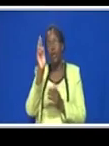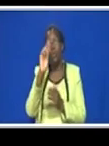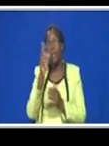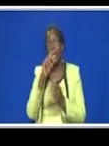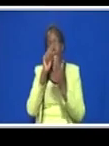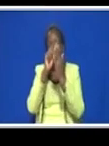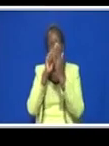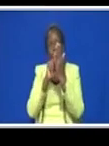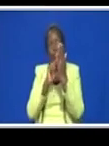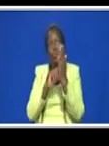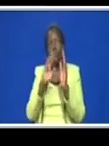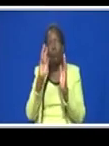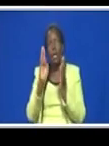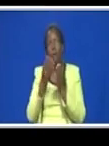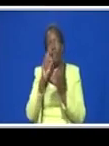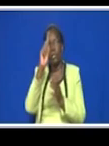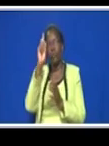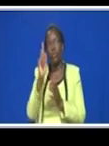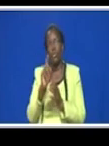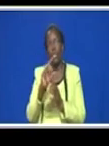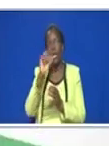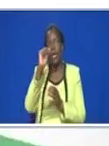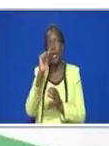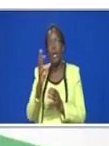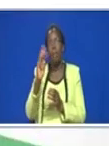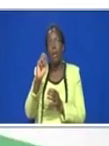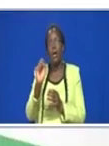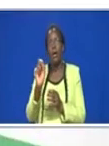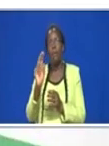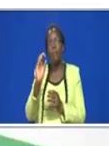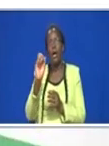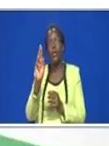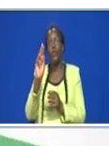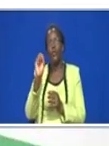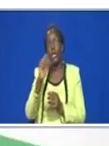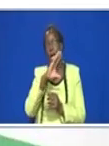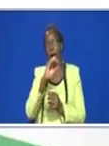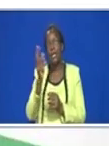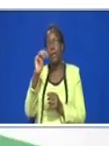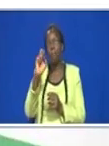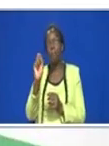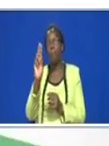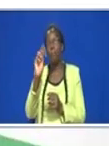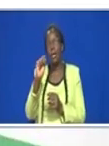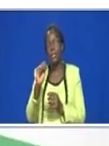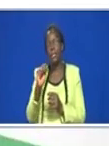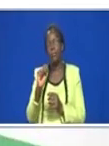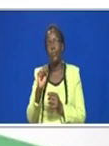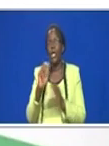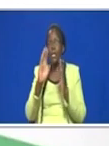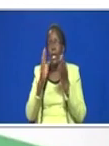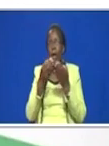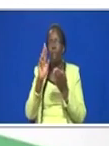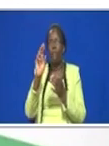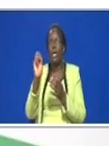options we have in the question. Option A, Mercury and Mars. When you look at Mercury and Mars, they have